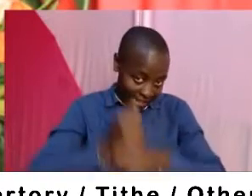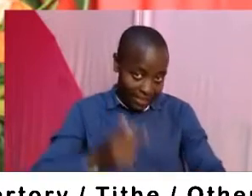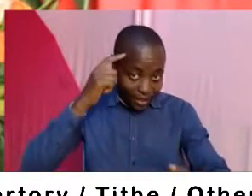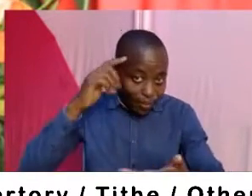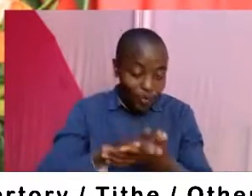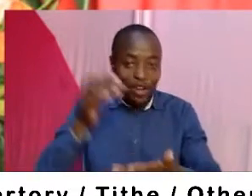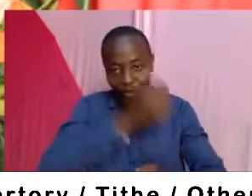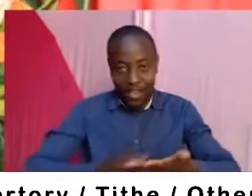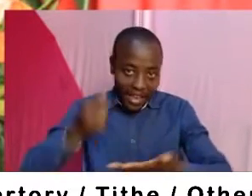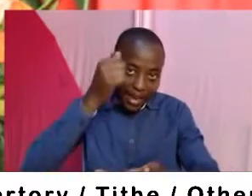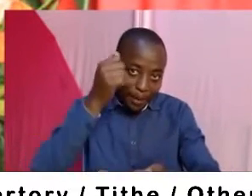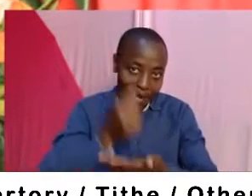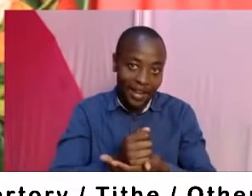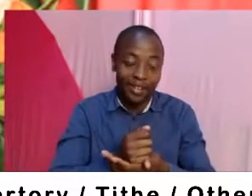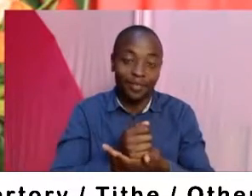believing. Amen.